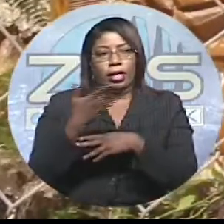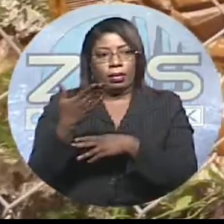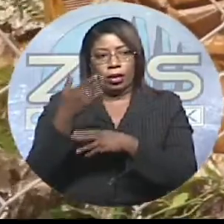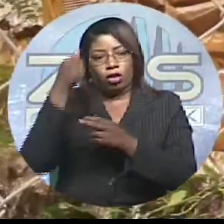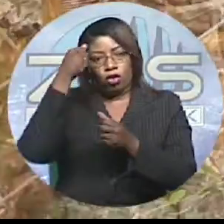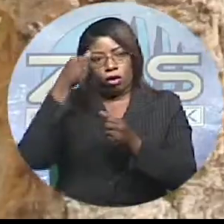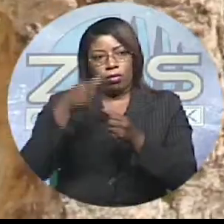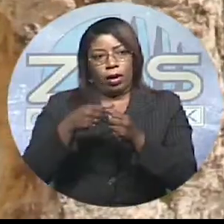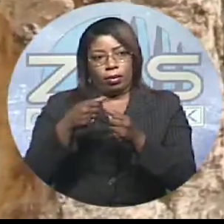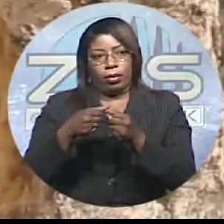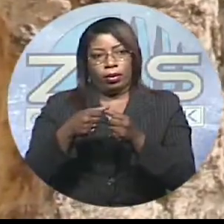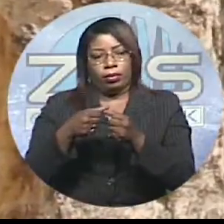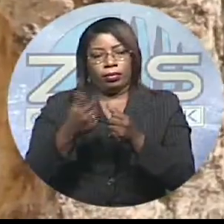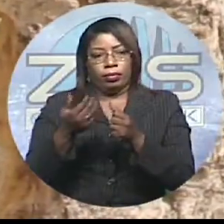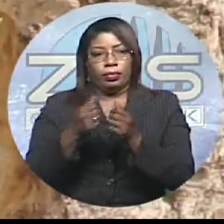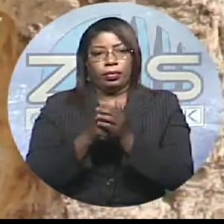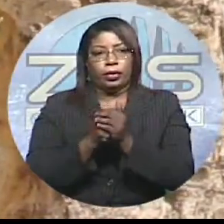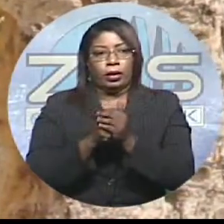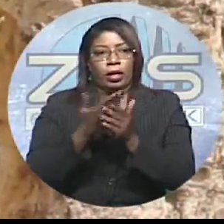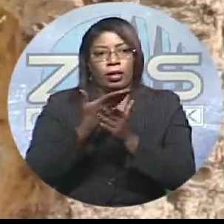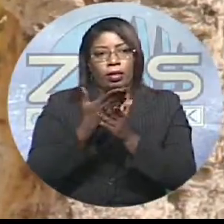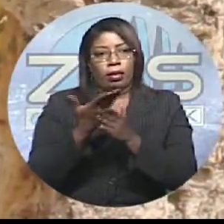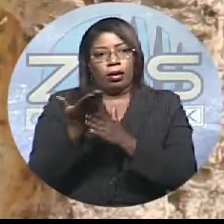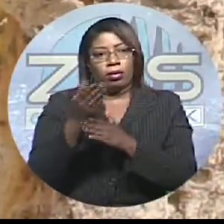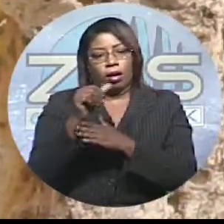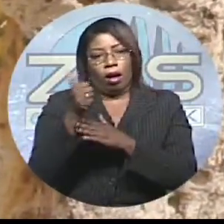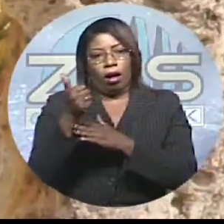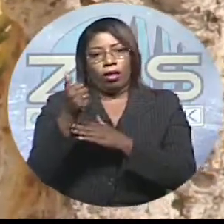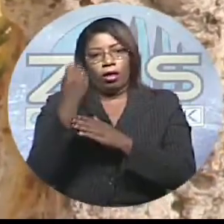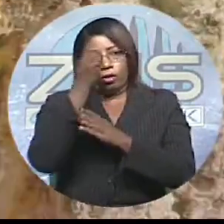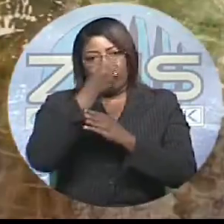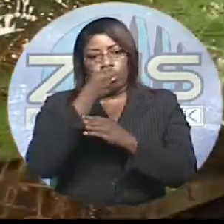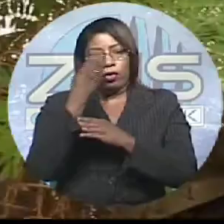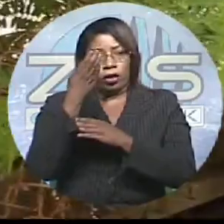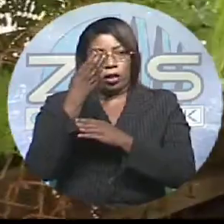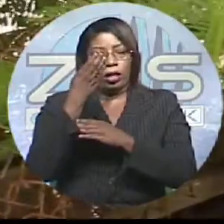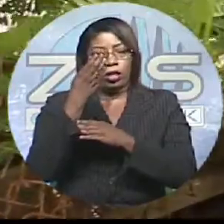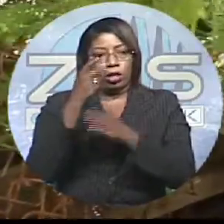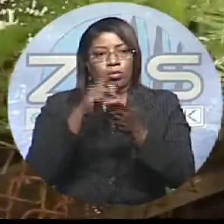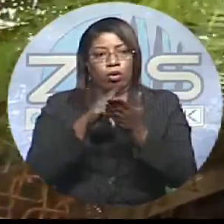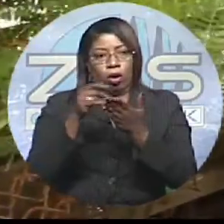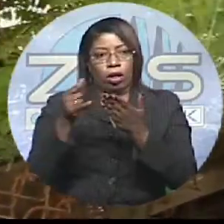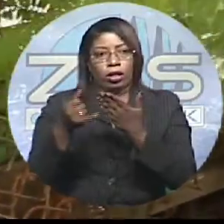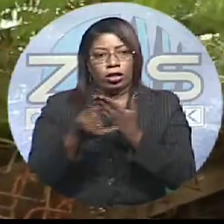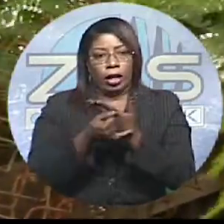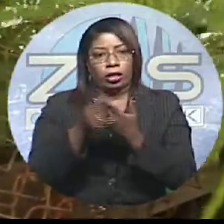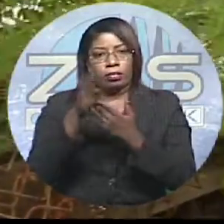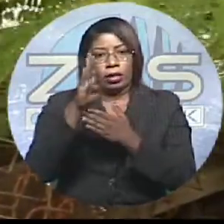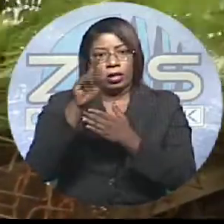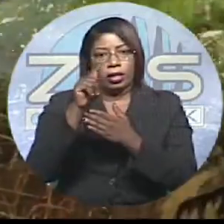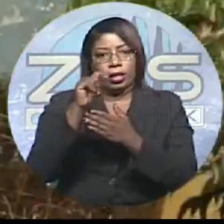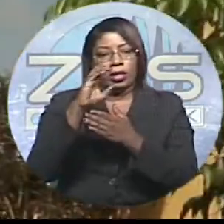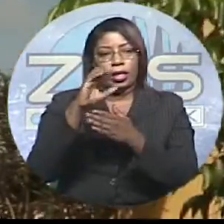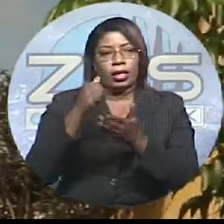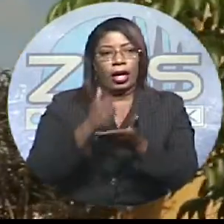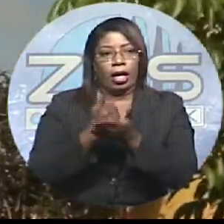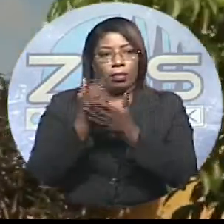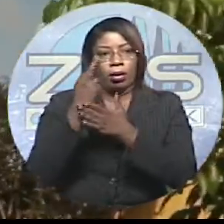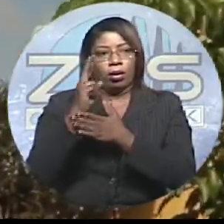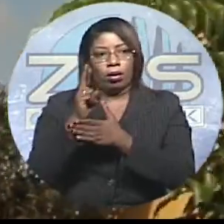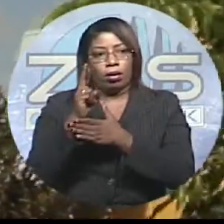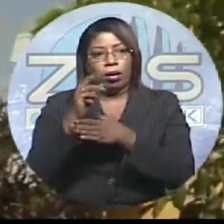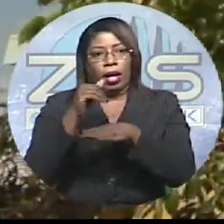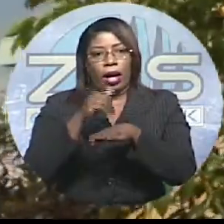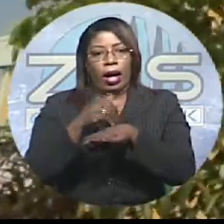something to hold on to. There are other beautification projects Gort wants to see, though. BTC is helping her with a major one at